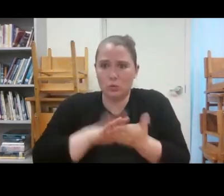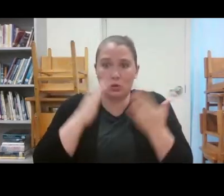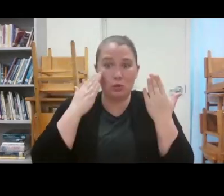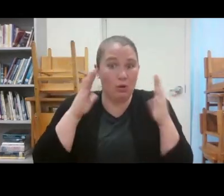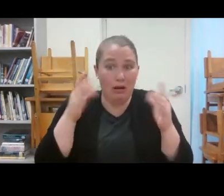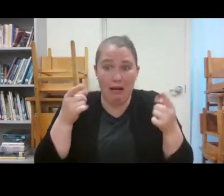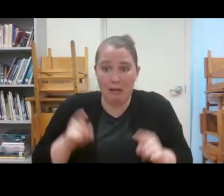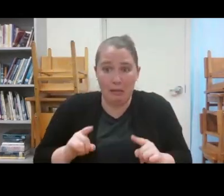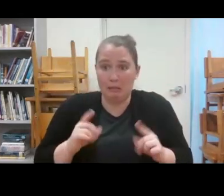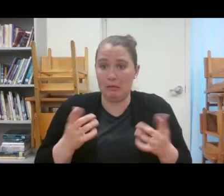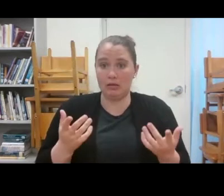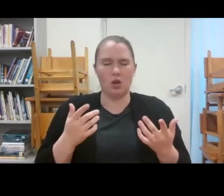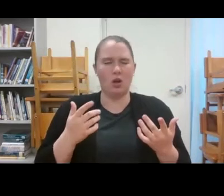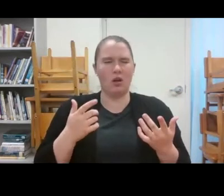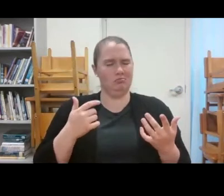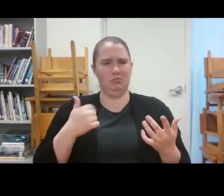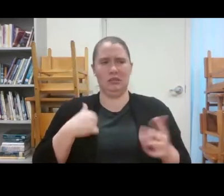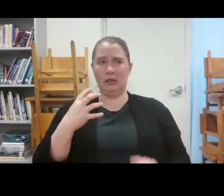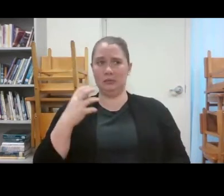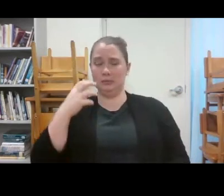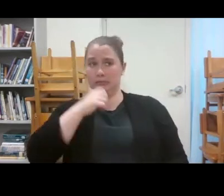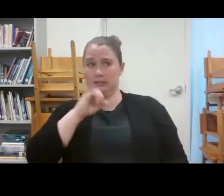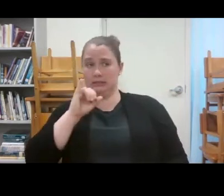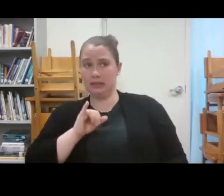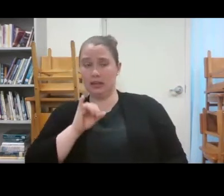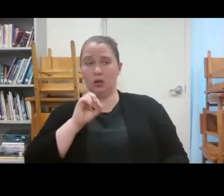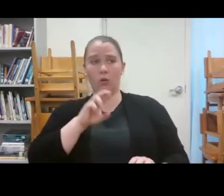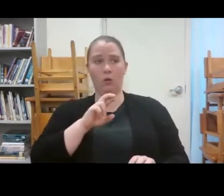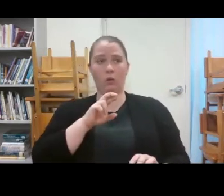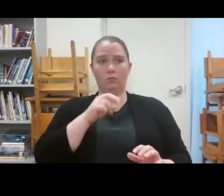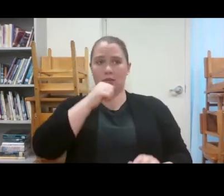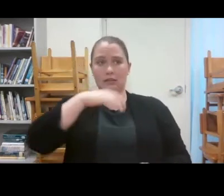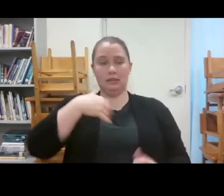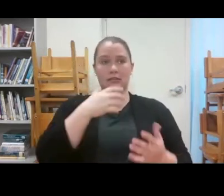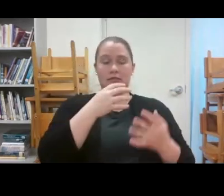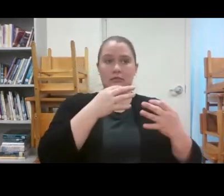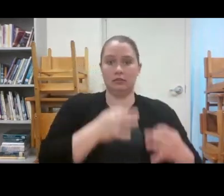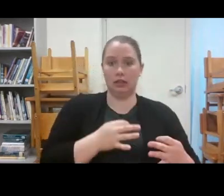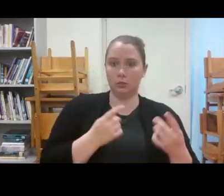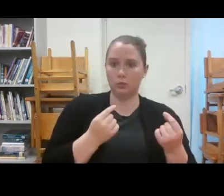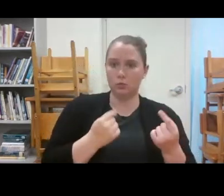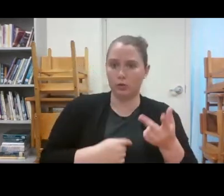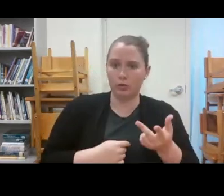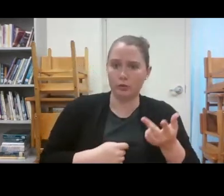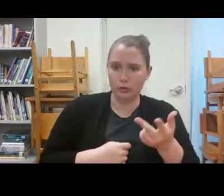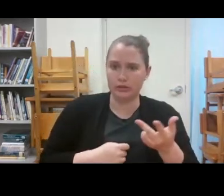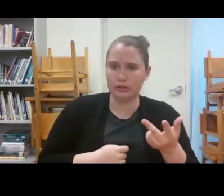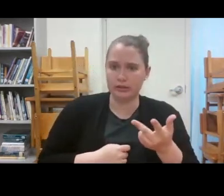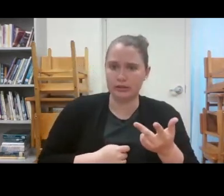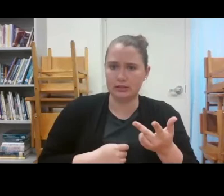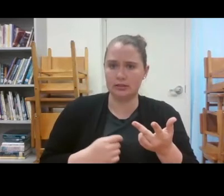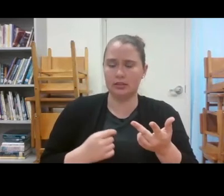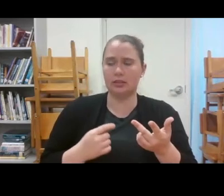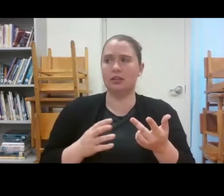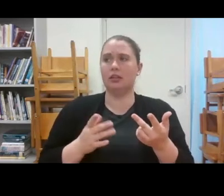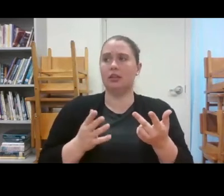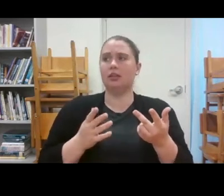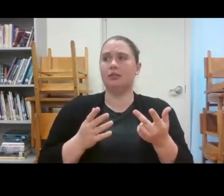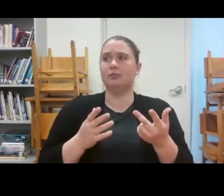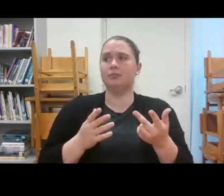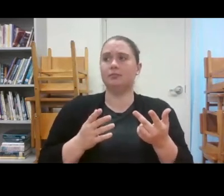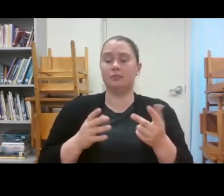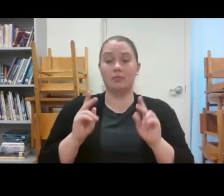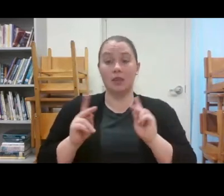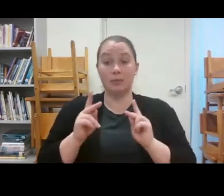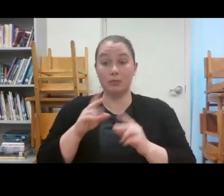so I just need to know, did I miss that, or have we not made a decision about those 3? I mean, I think people were talking about Alta